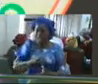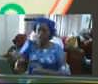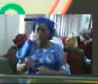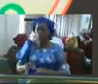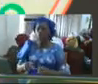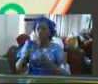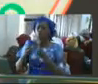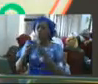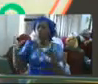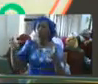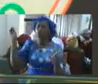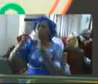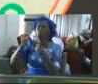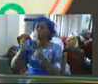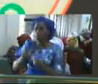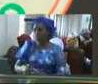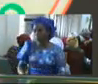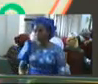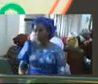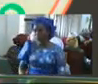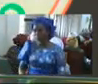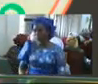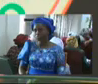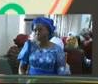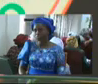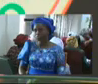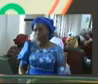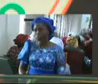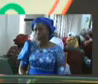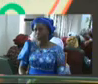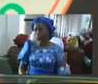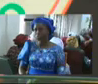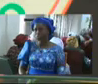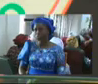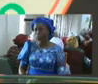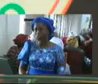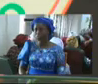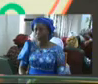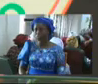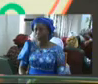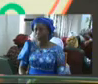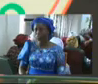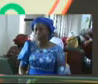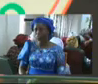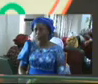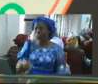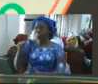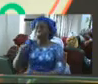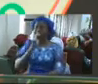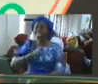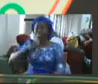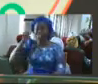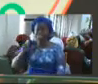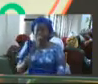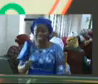you. If you are grateful for what God has done for you, he will do more. The elders in Africa,